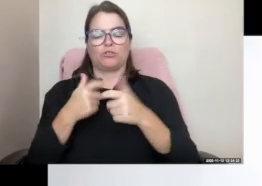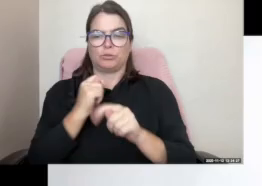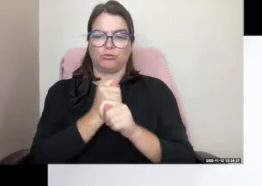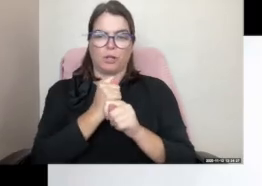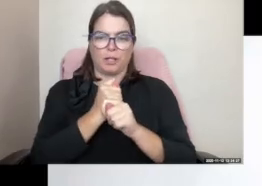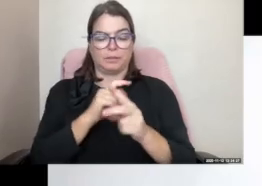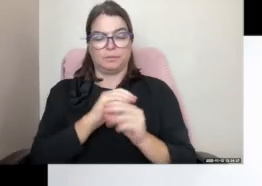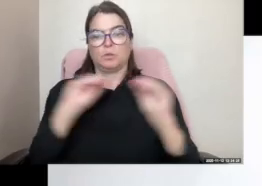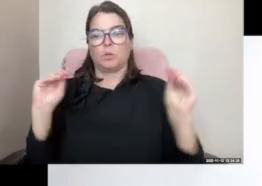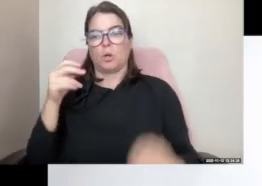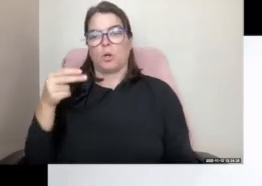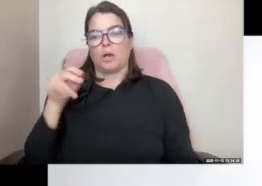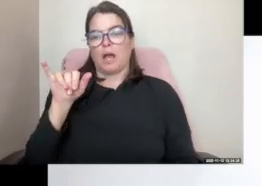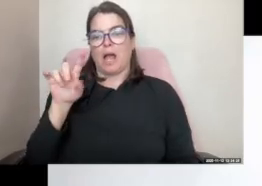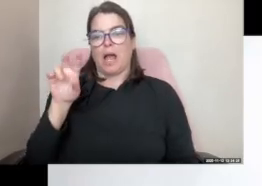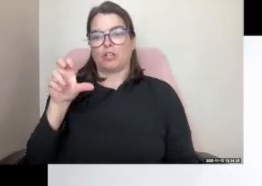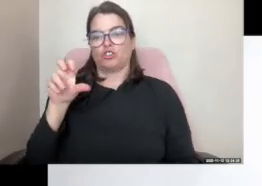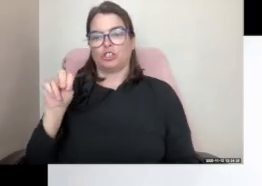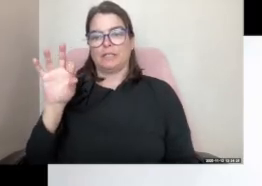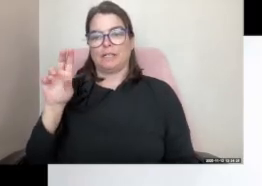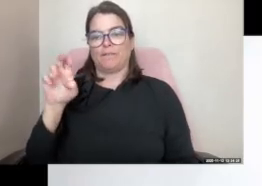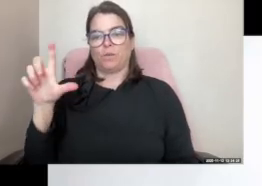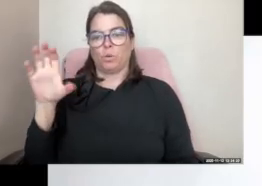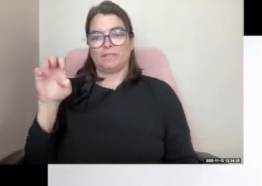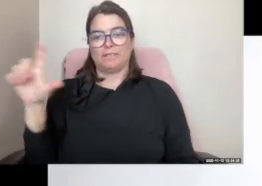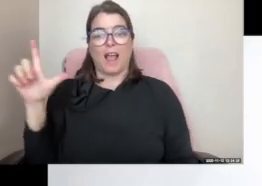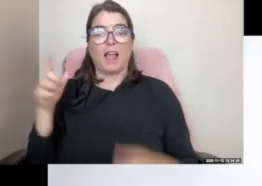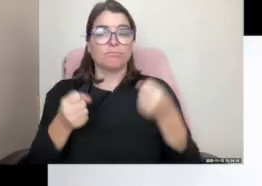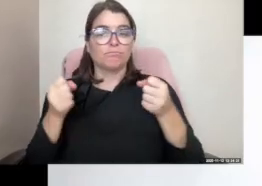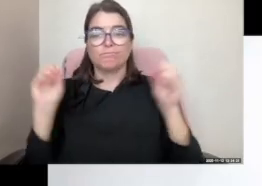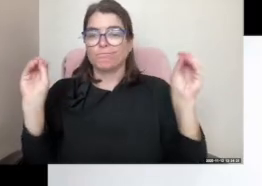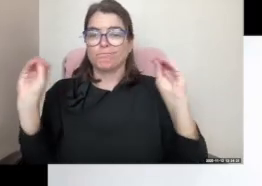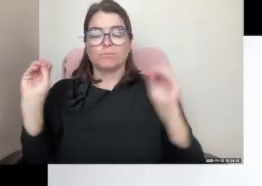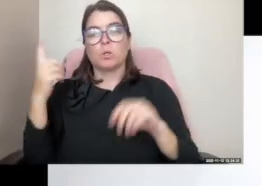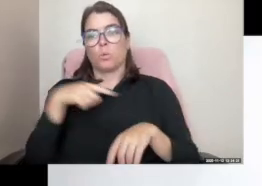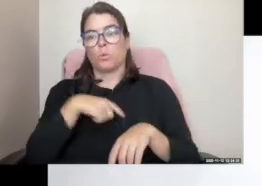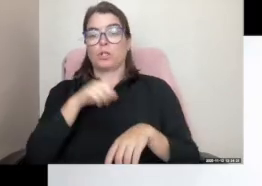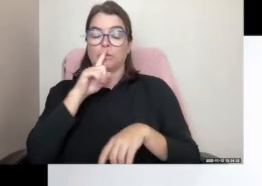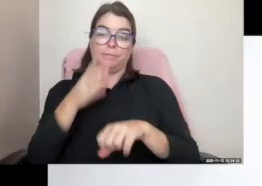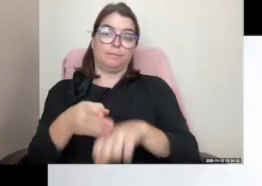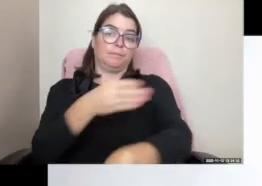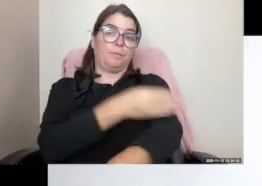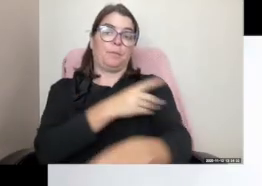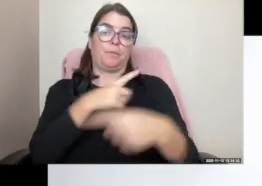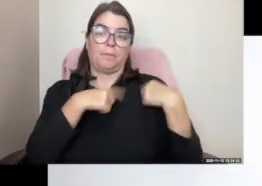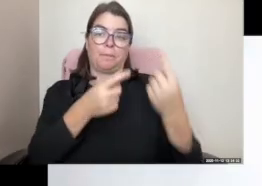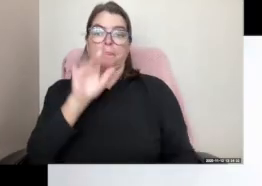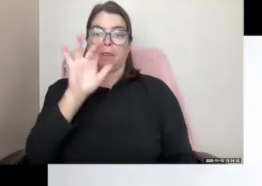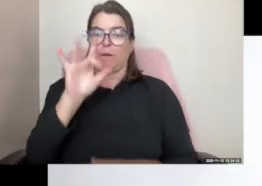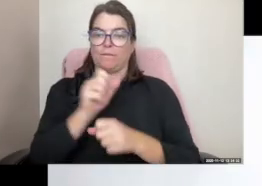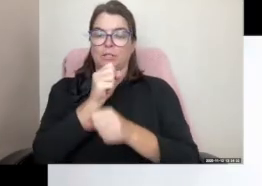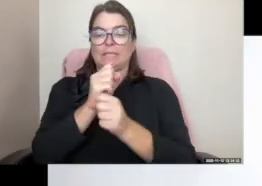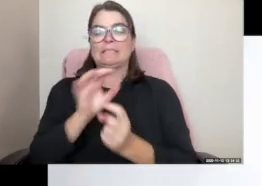there were no advanced technologies, not in the way that we think about them today. There were no electric trucks. There were